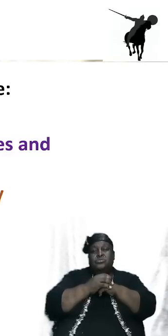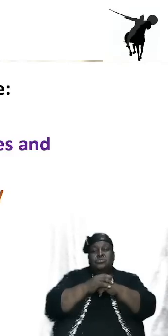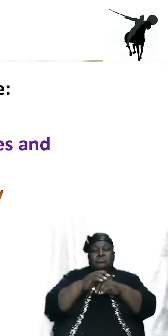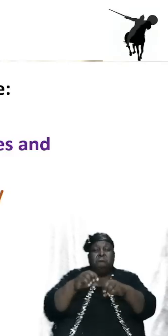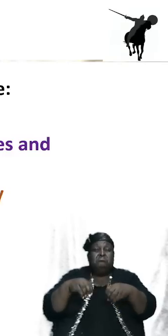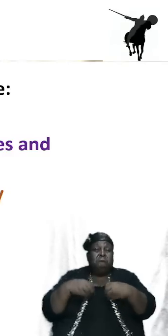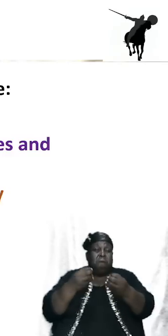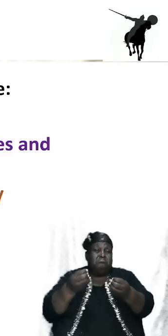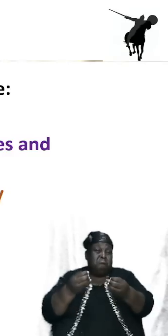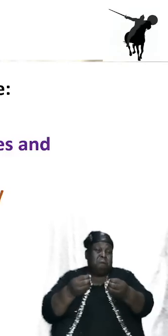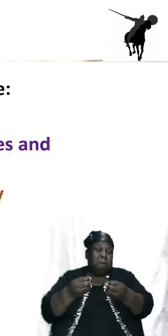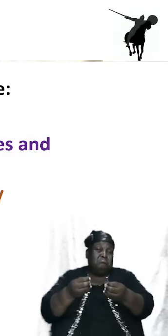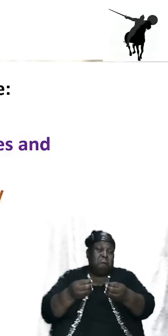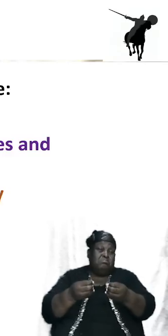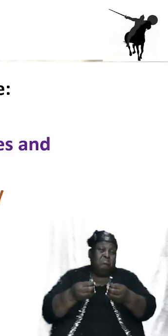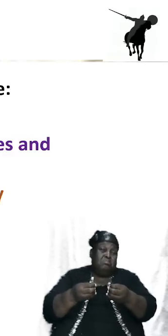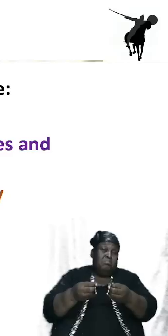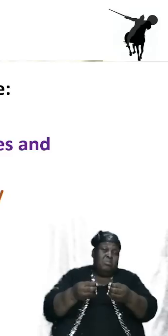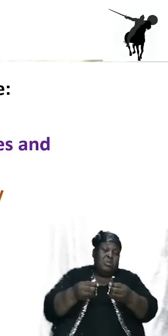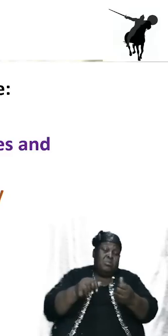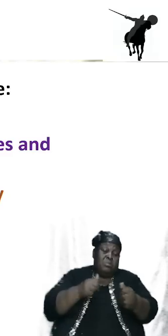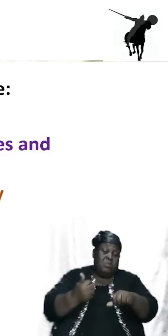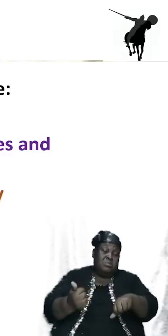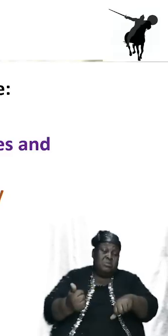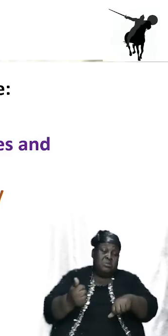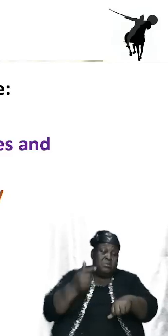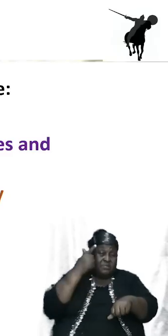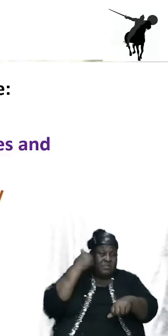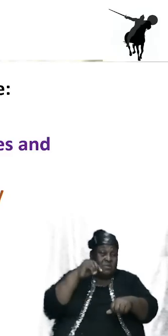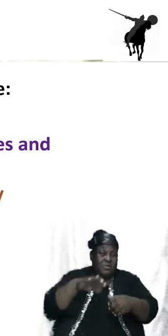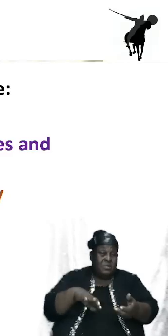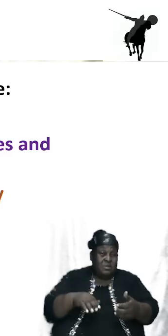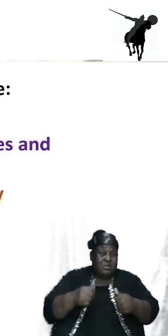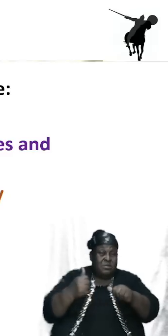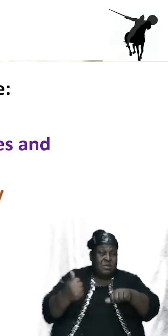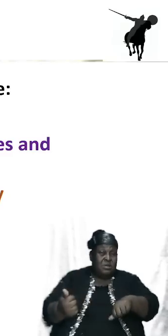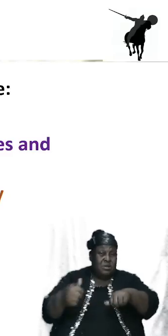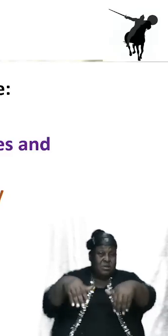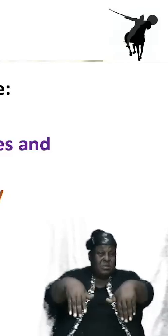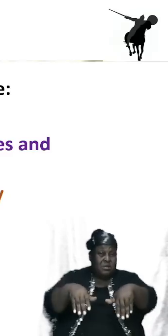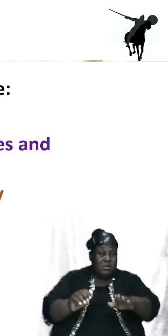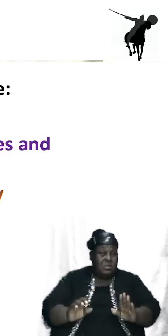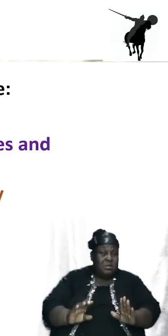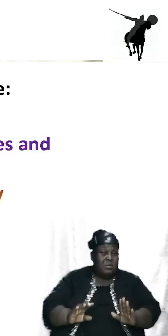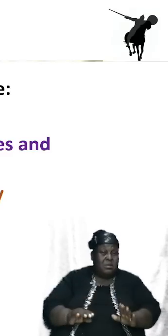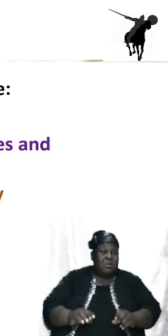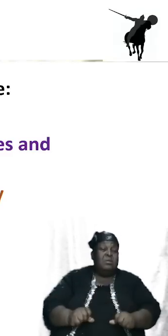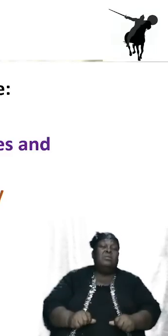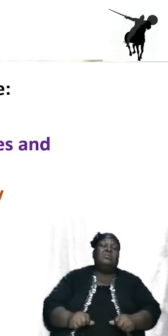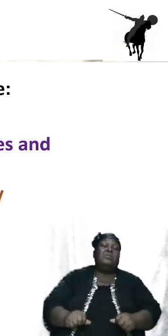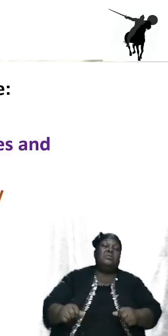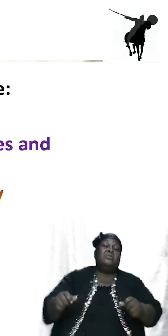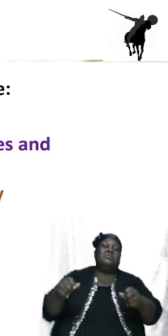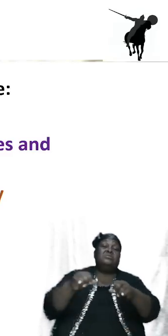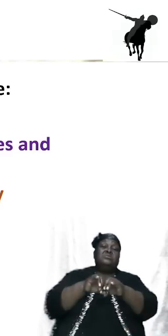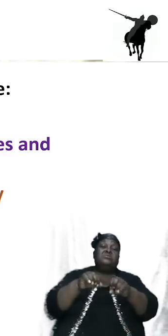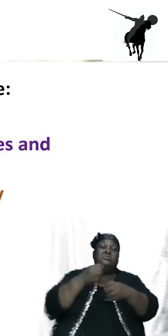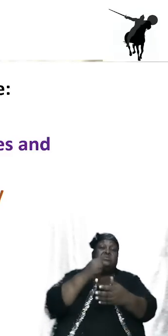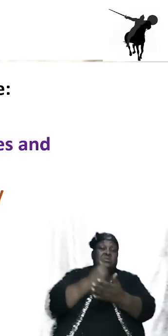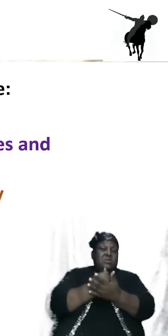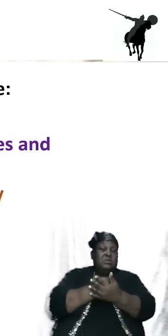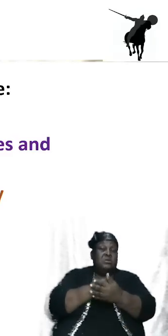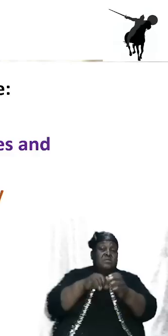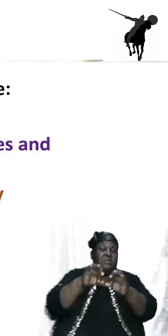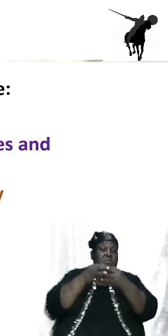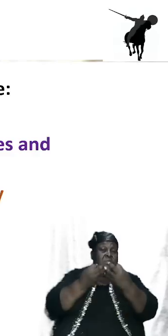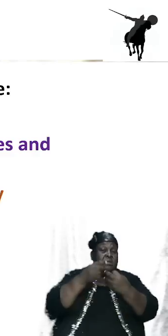ordinances, and they do stuff like baptism for the dead. And they seal the continent, they seal families together for eternity. Wicked